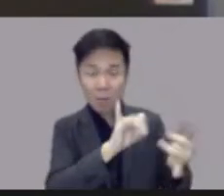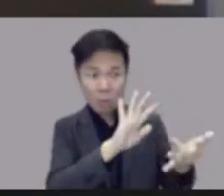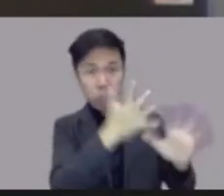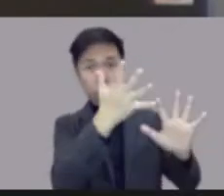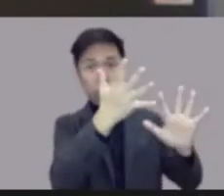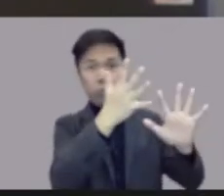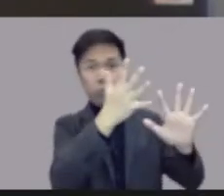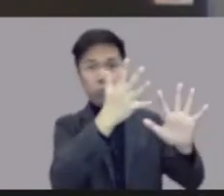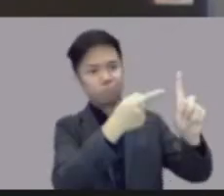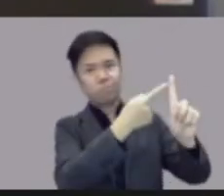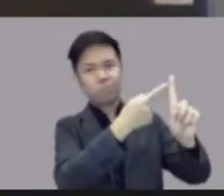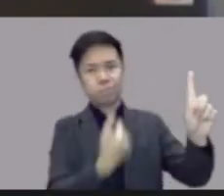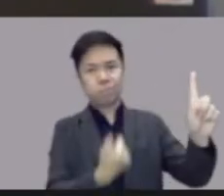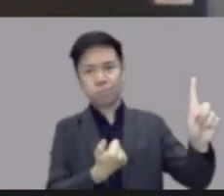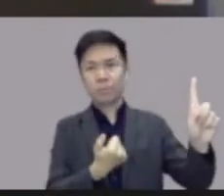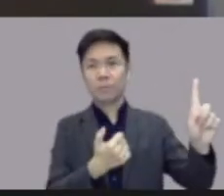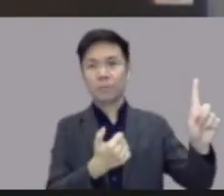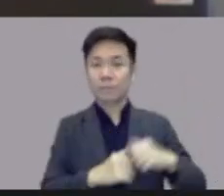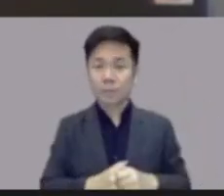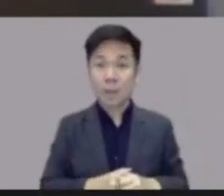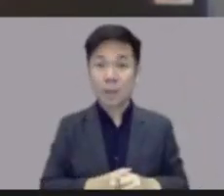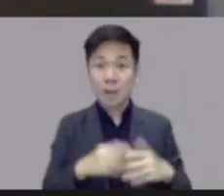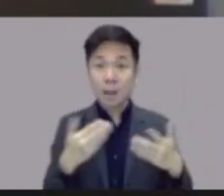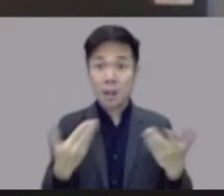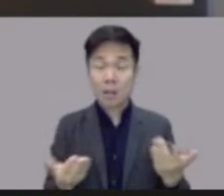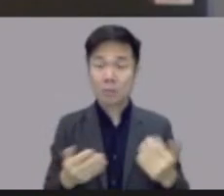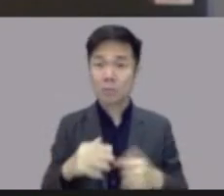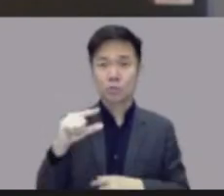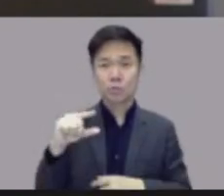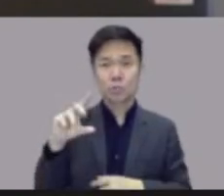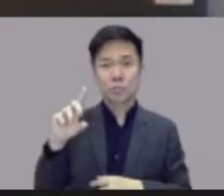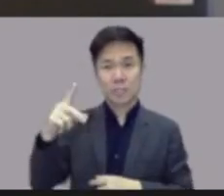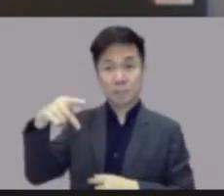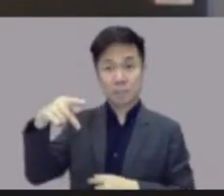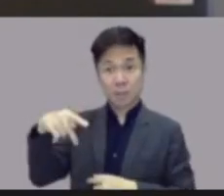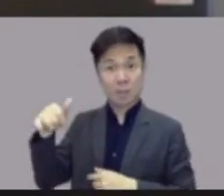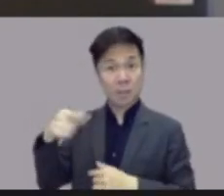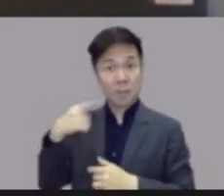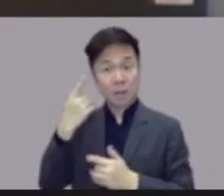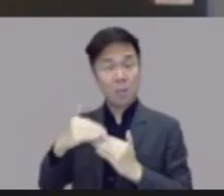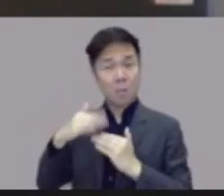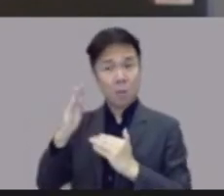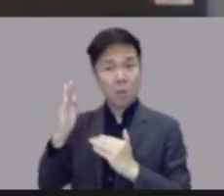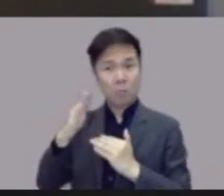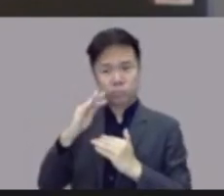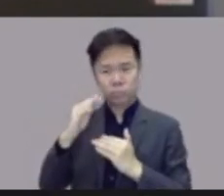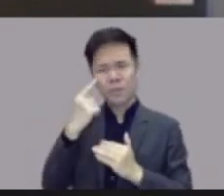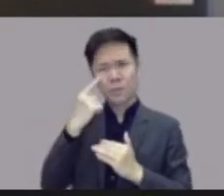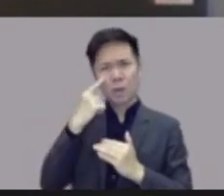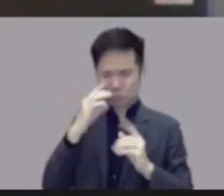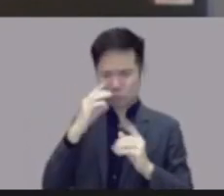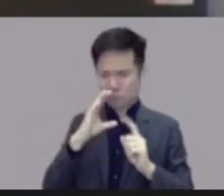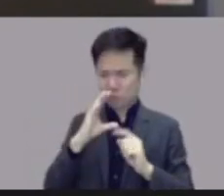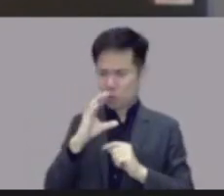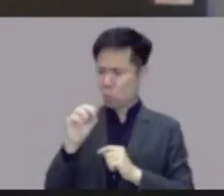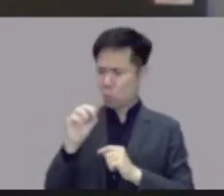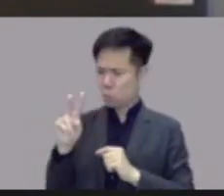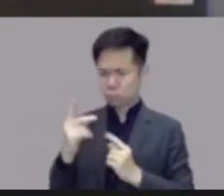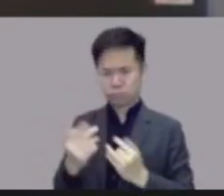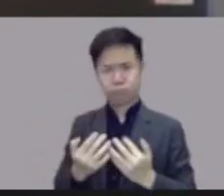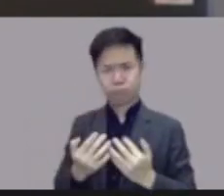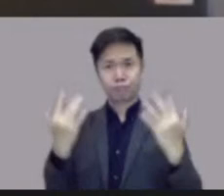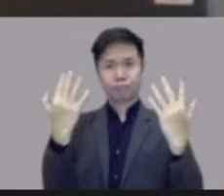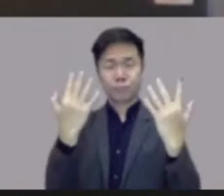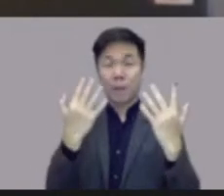while our average per capita emissions remain below the global average our region is now responsible for more than half of